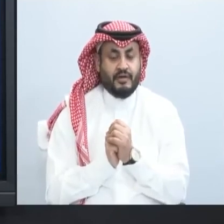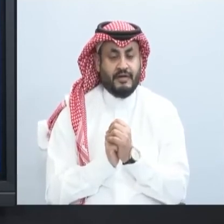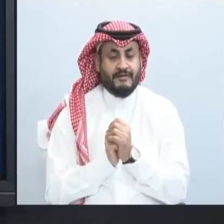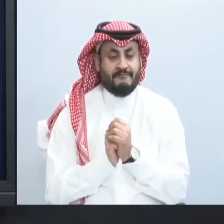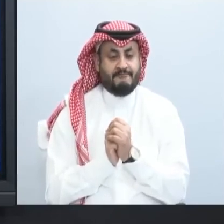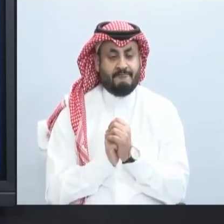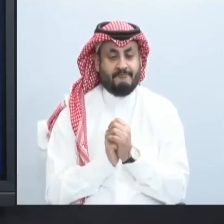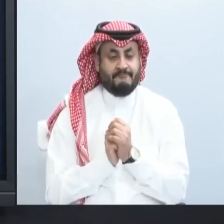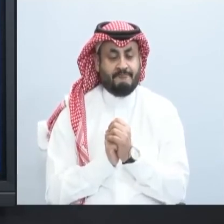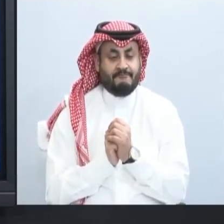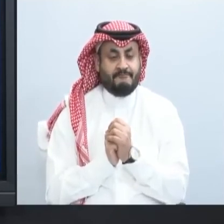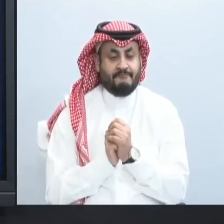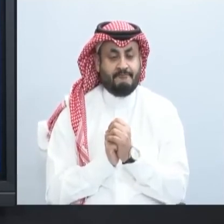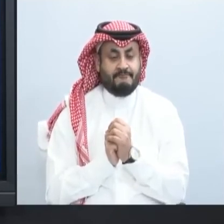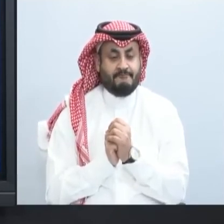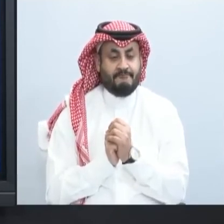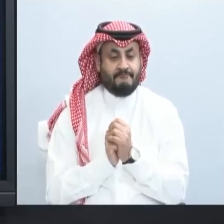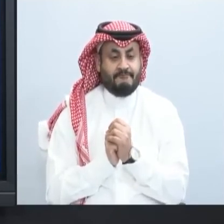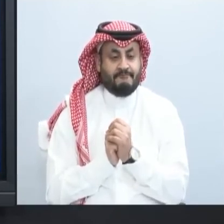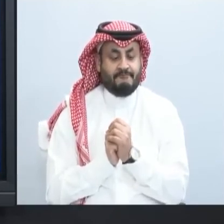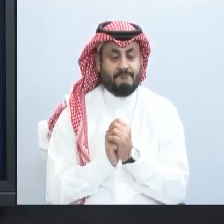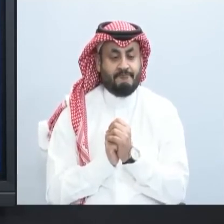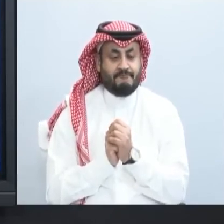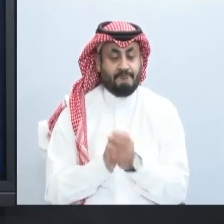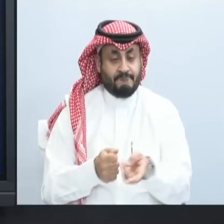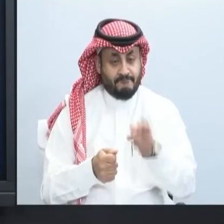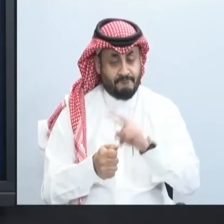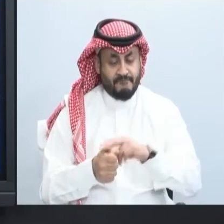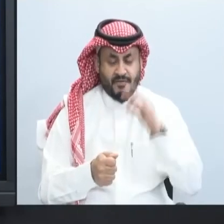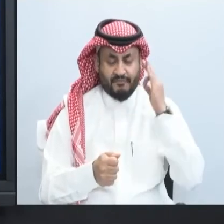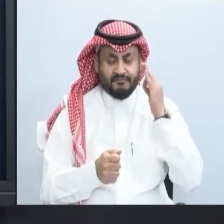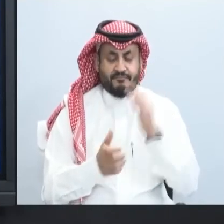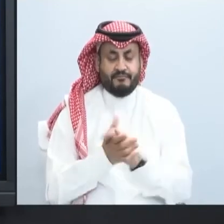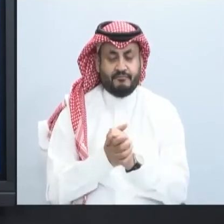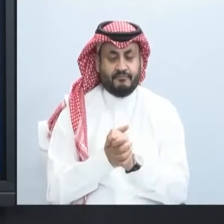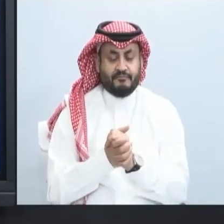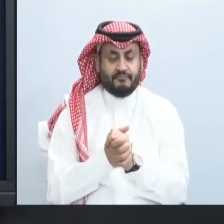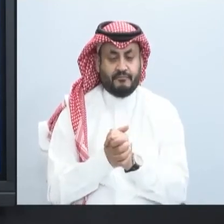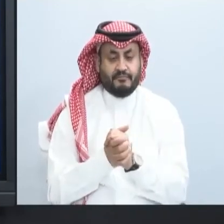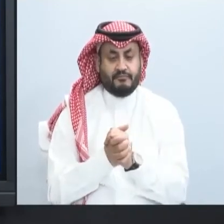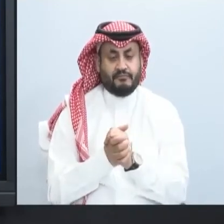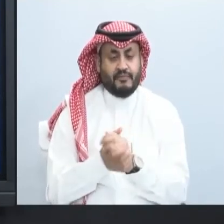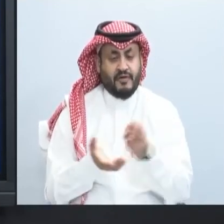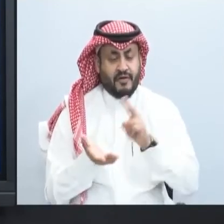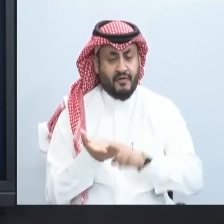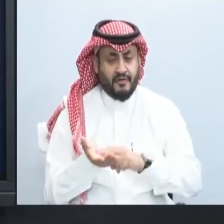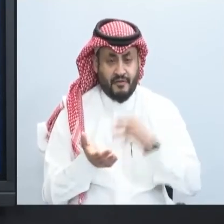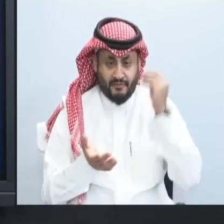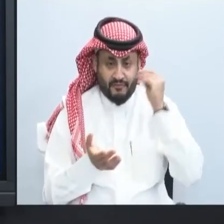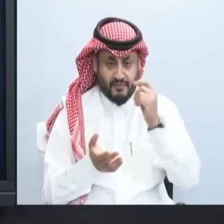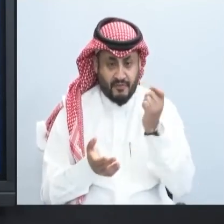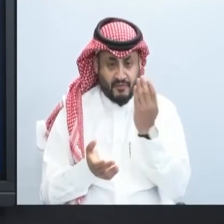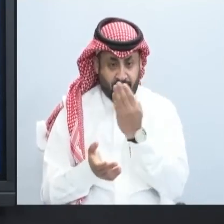to be pronounced as F. So let's listen one more time just to make sure we understand how we